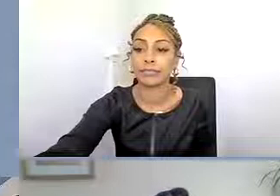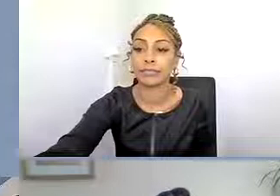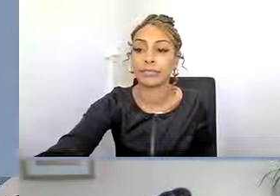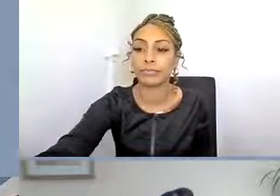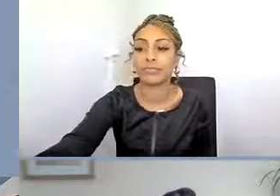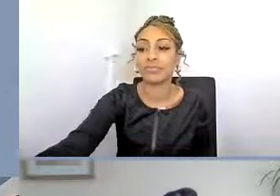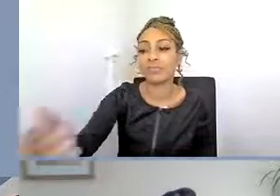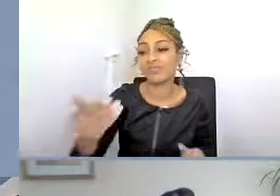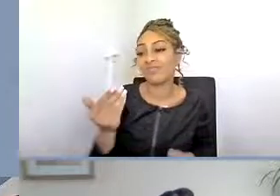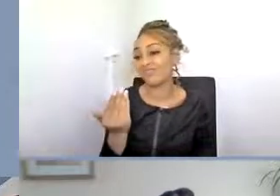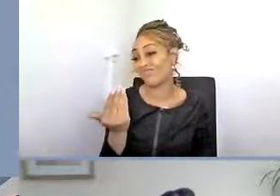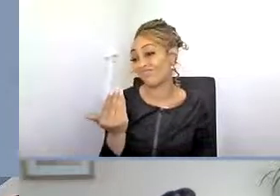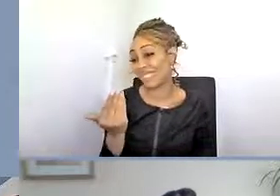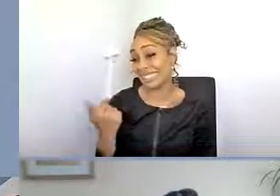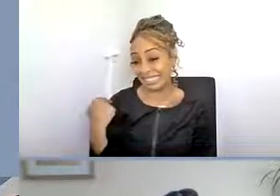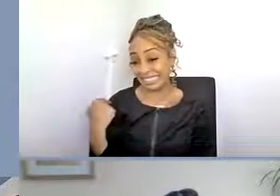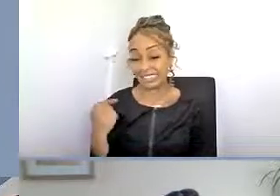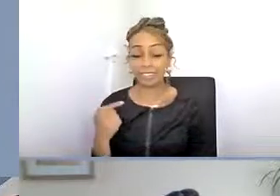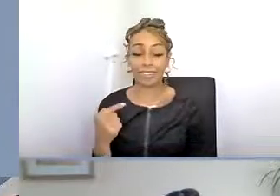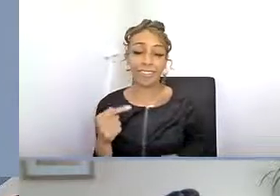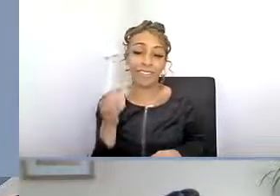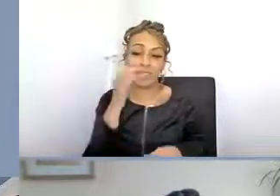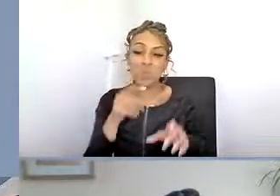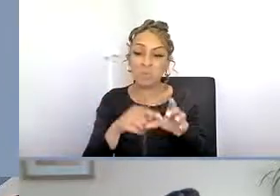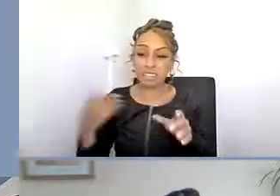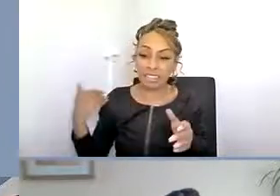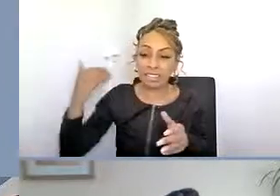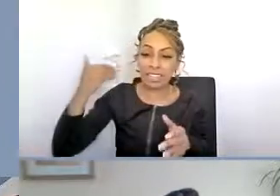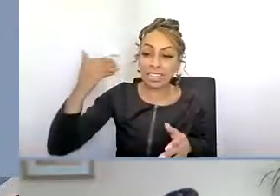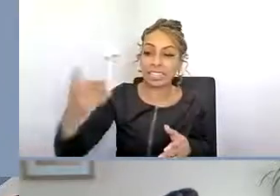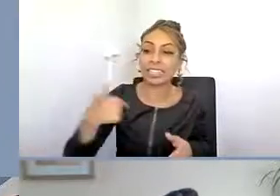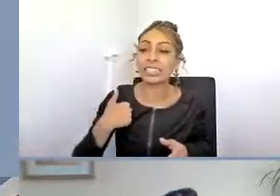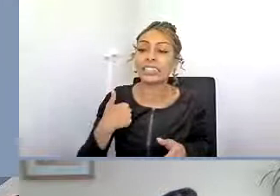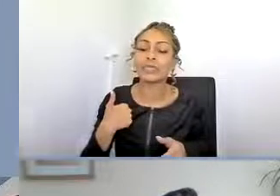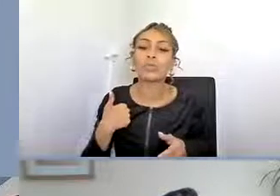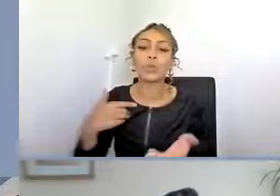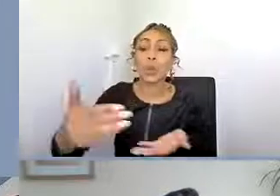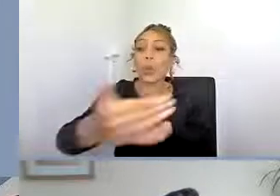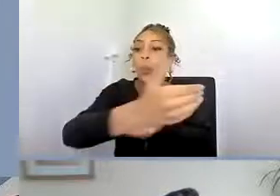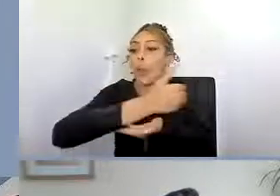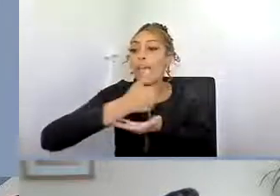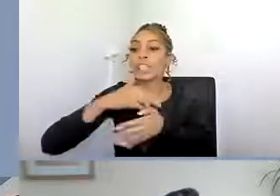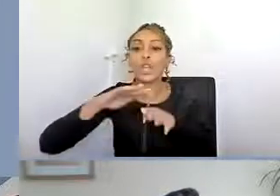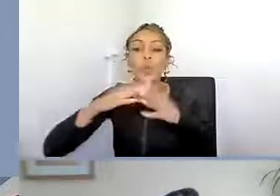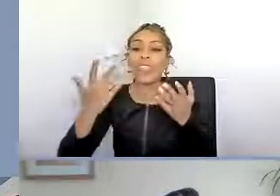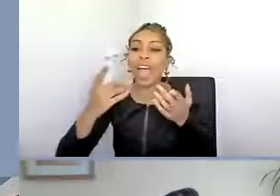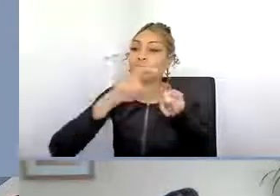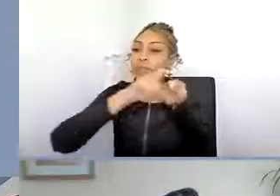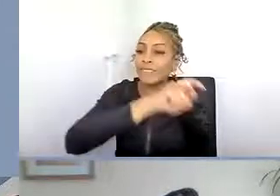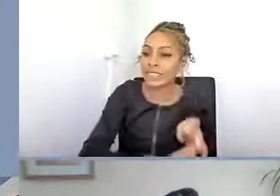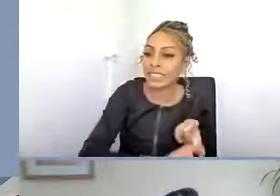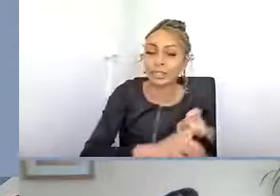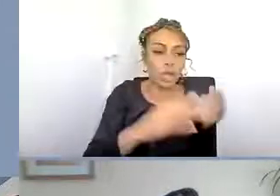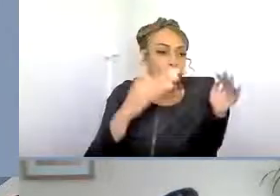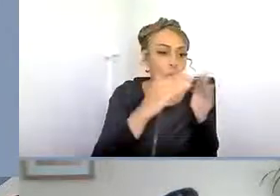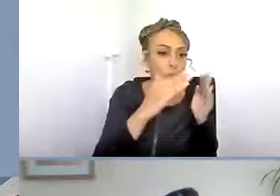past couple of years, and you know, we're a collection without a fixed home, we've been able